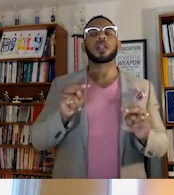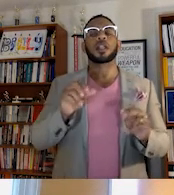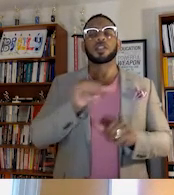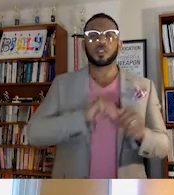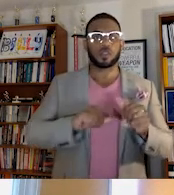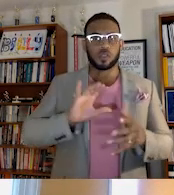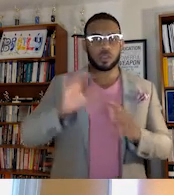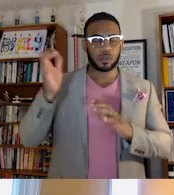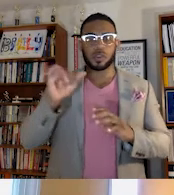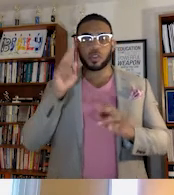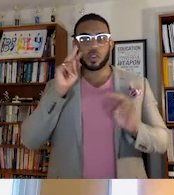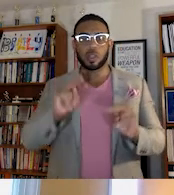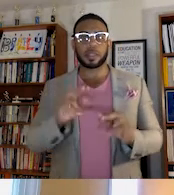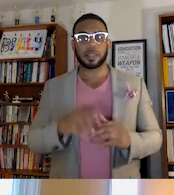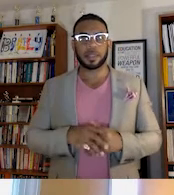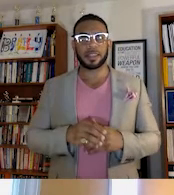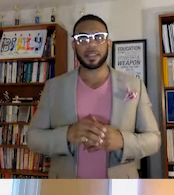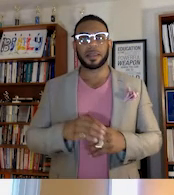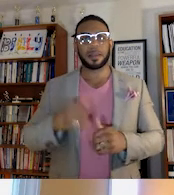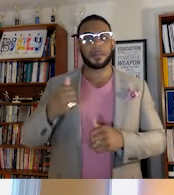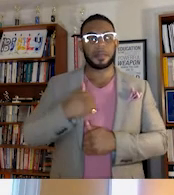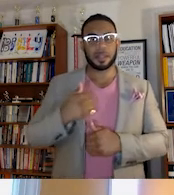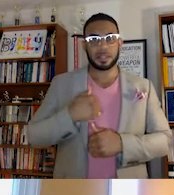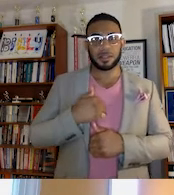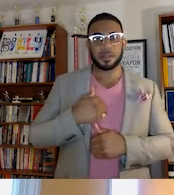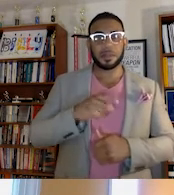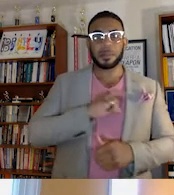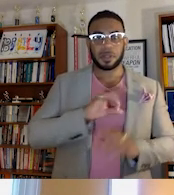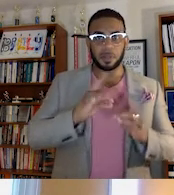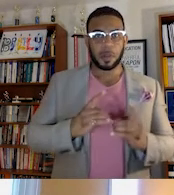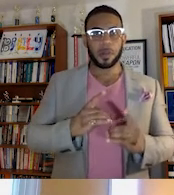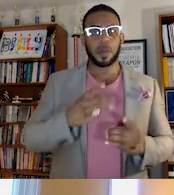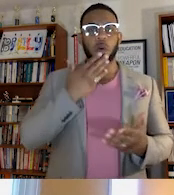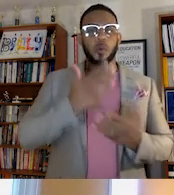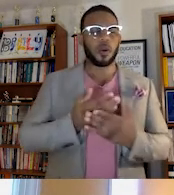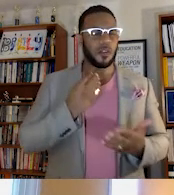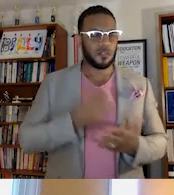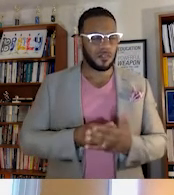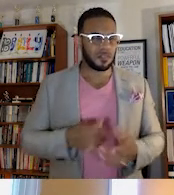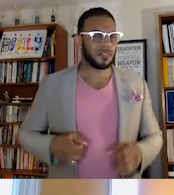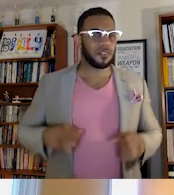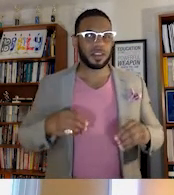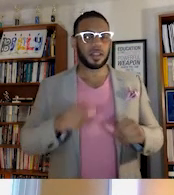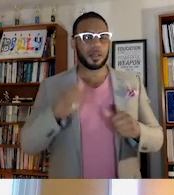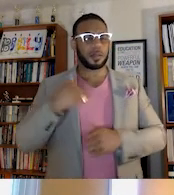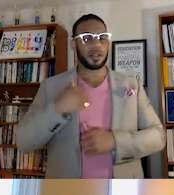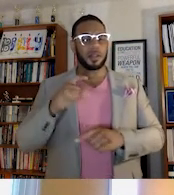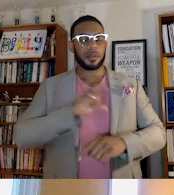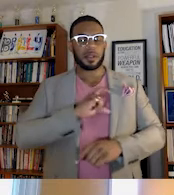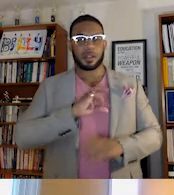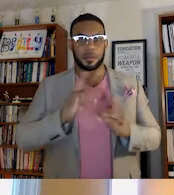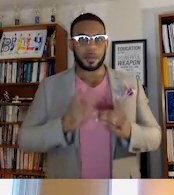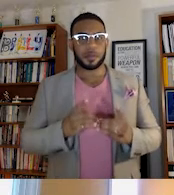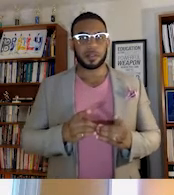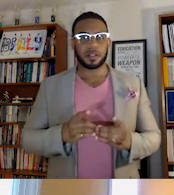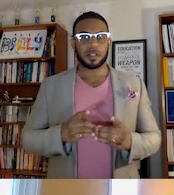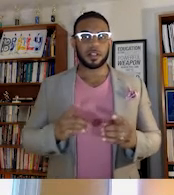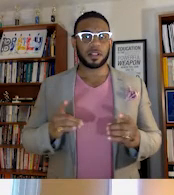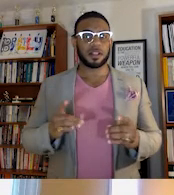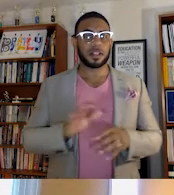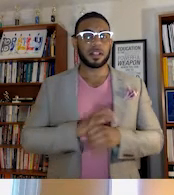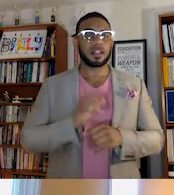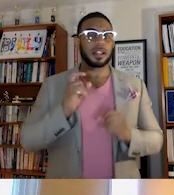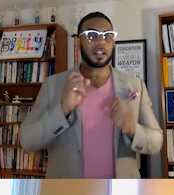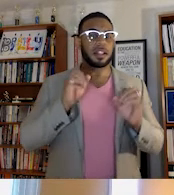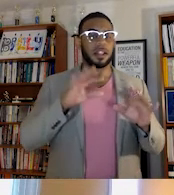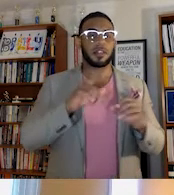social unrest and you look at militarized police departments, well-funded militarized police departments, fully decked out